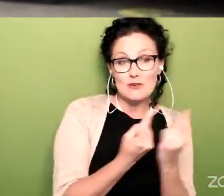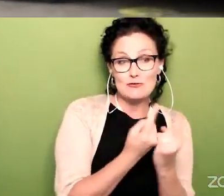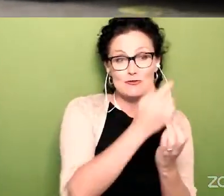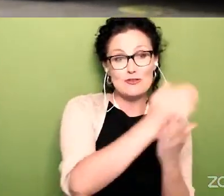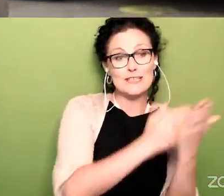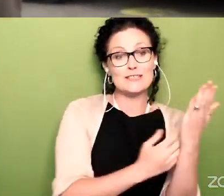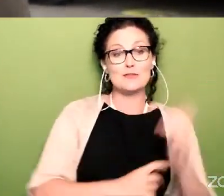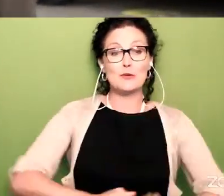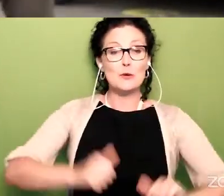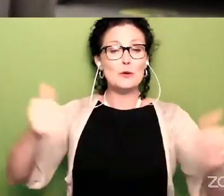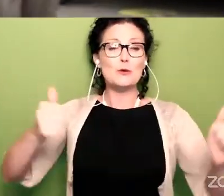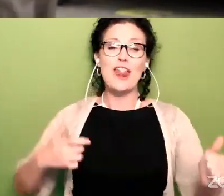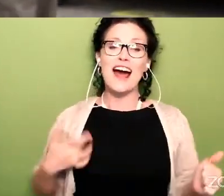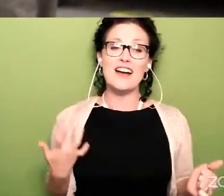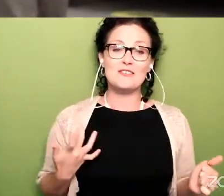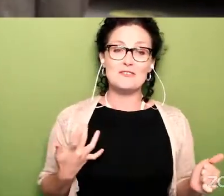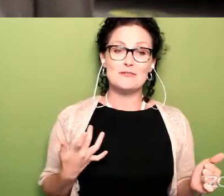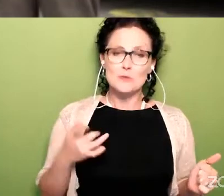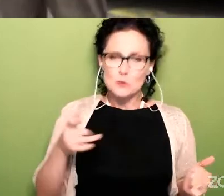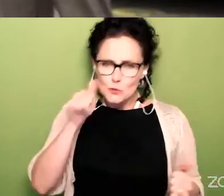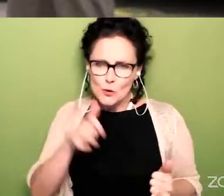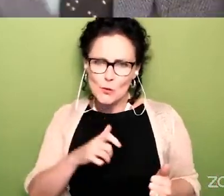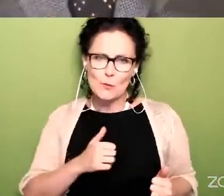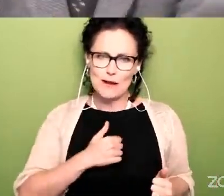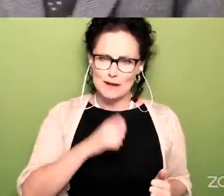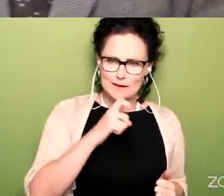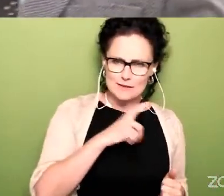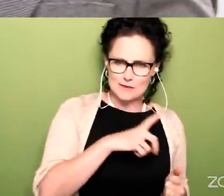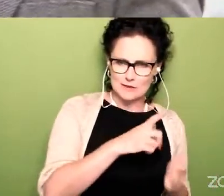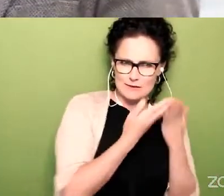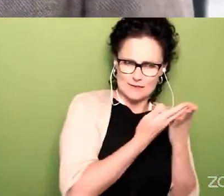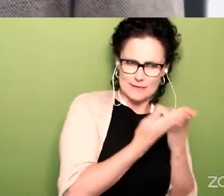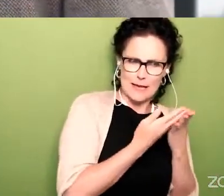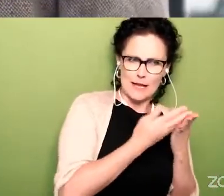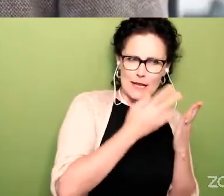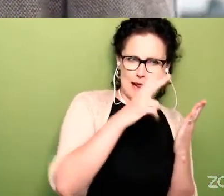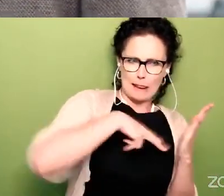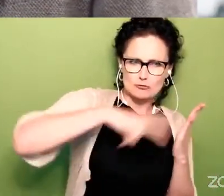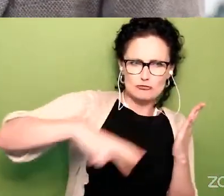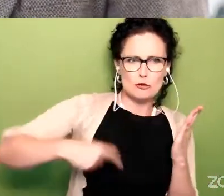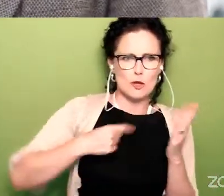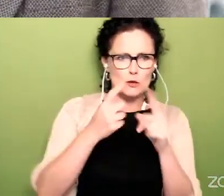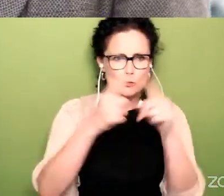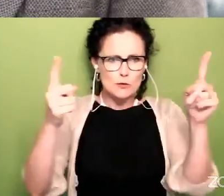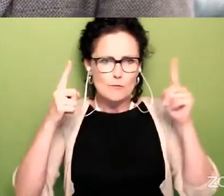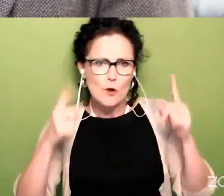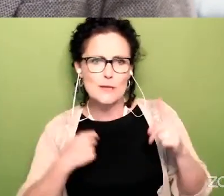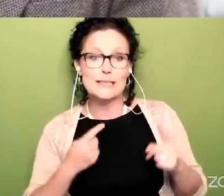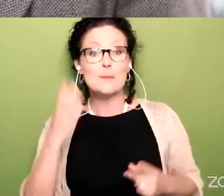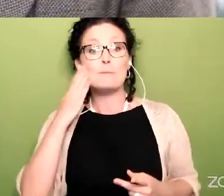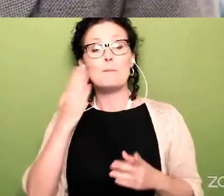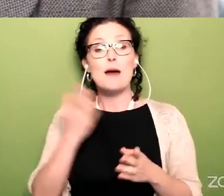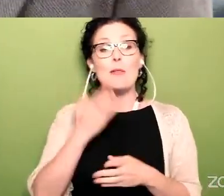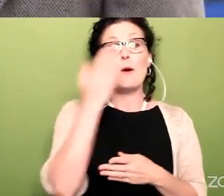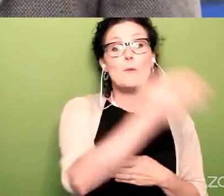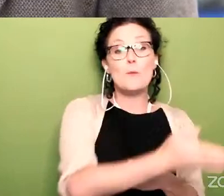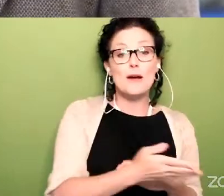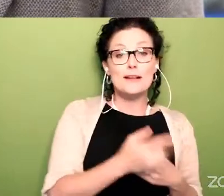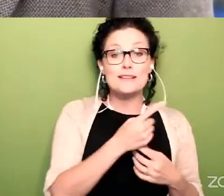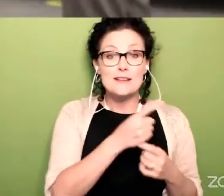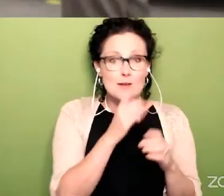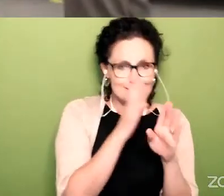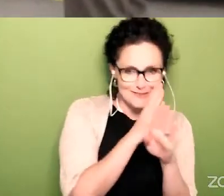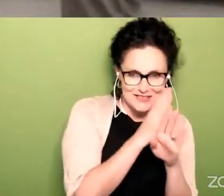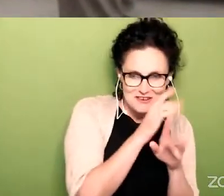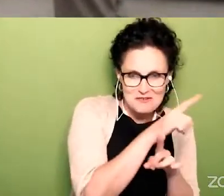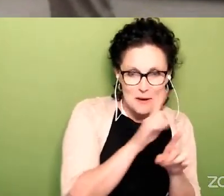good jobs, successful restaurants, a good night out. What about our baby? We are here with these few bags and enough money to last